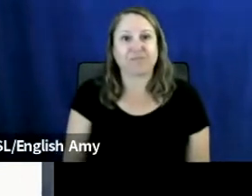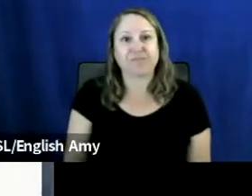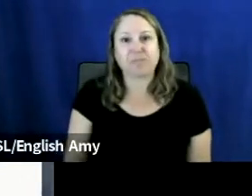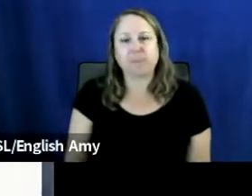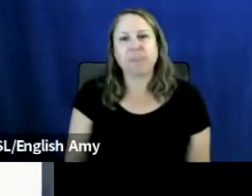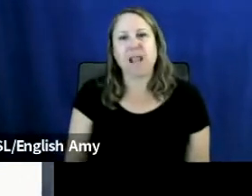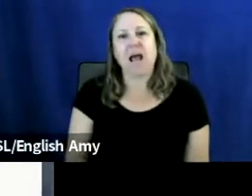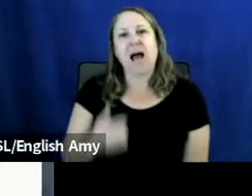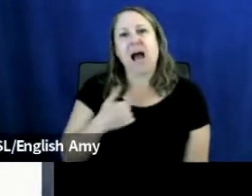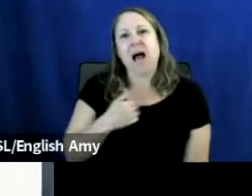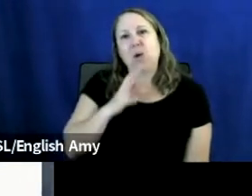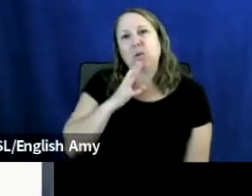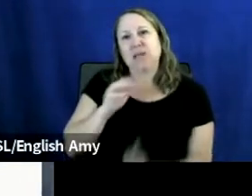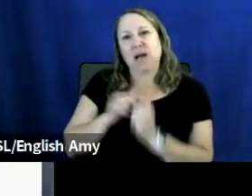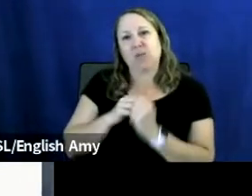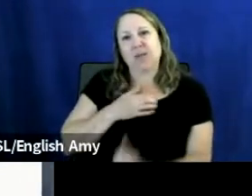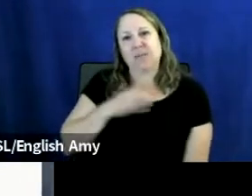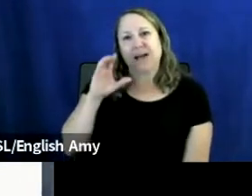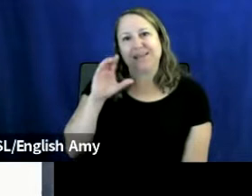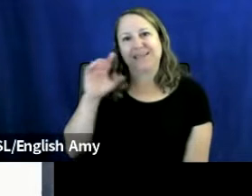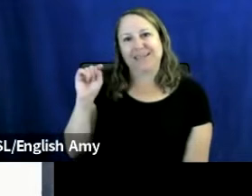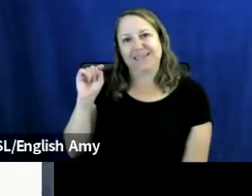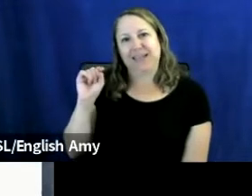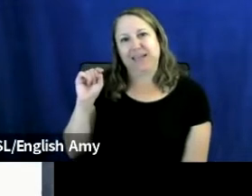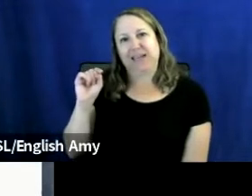CT about this past or last Friday,